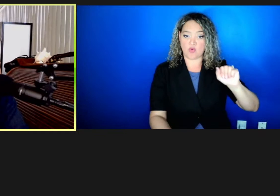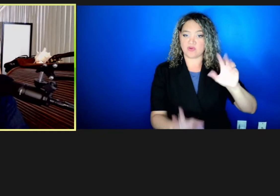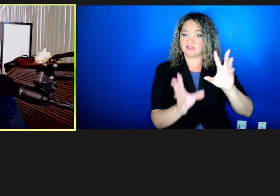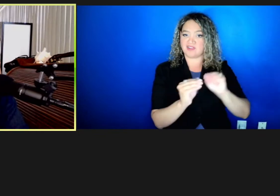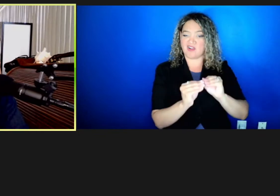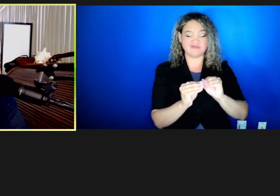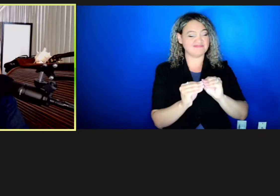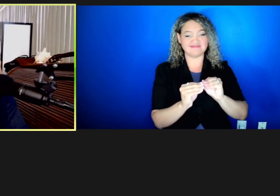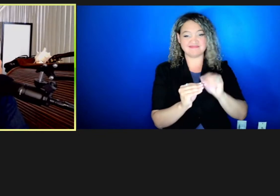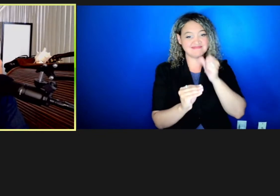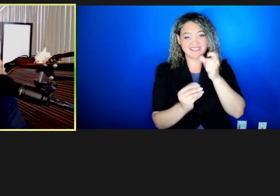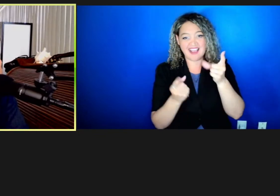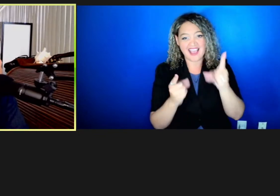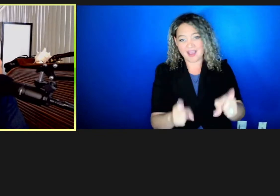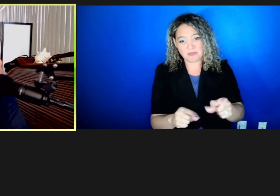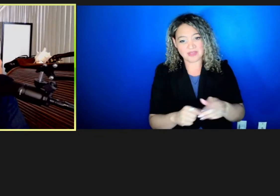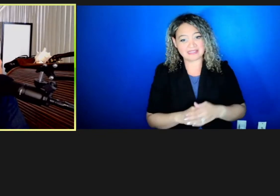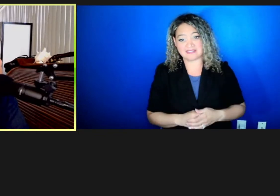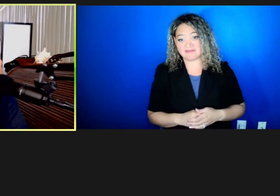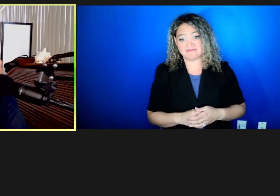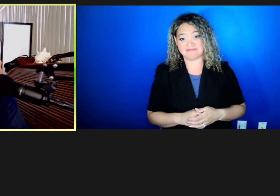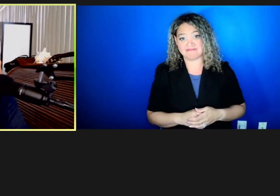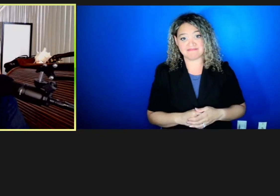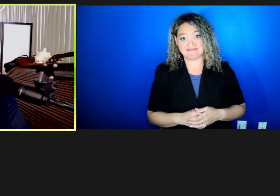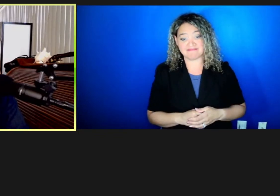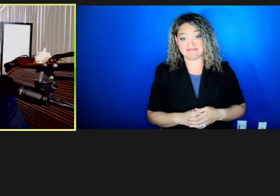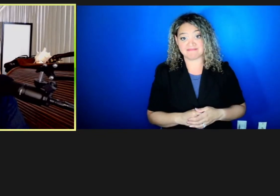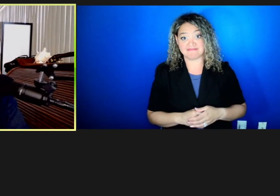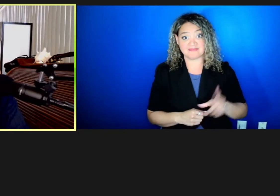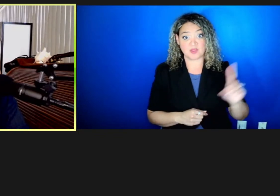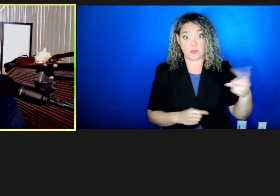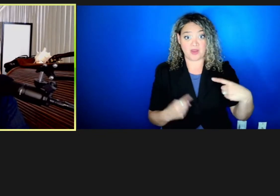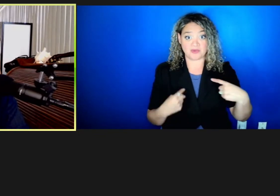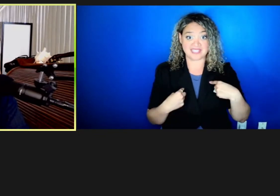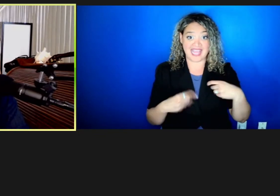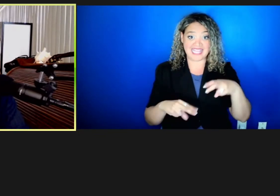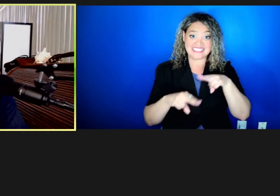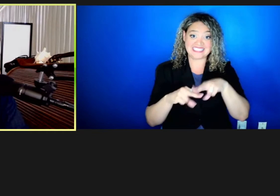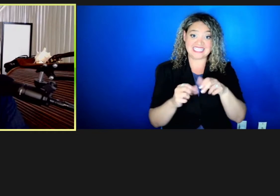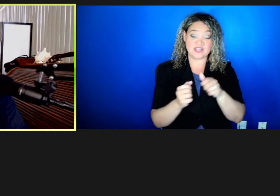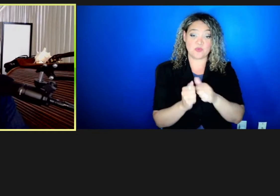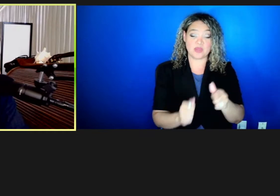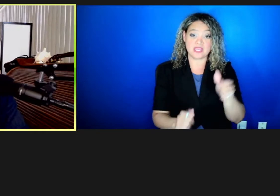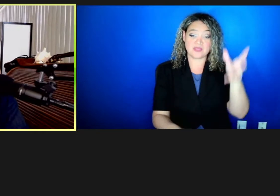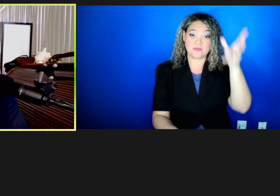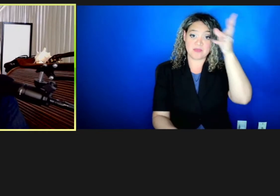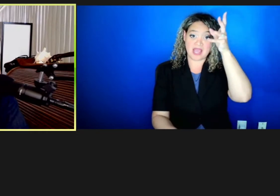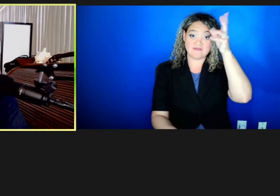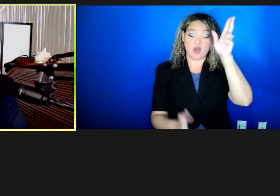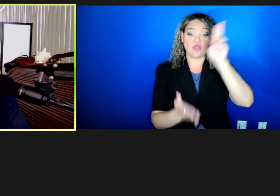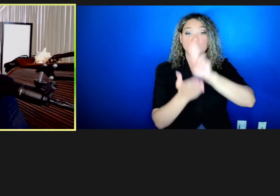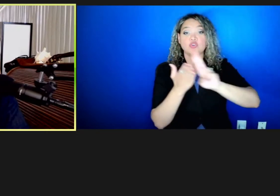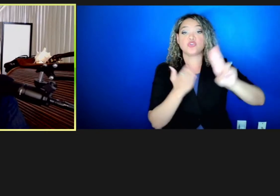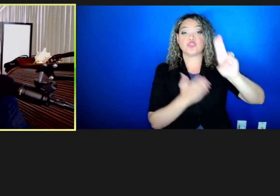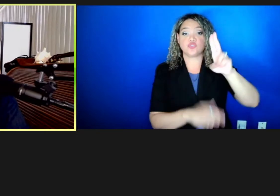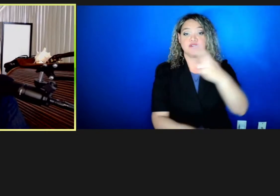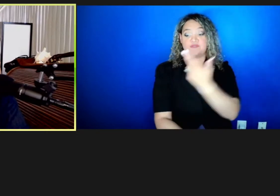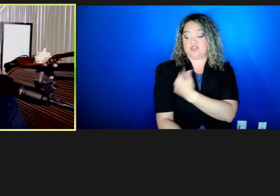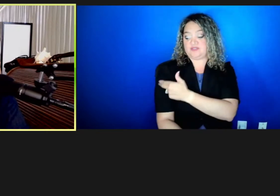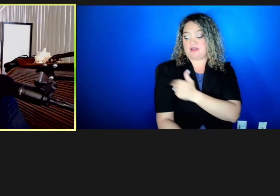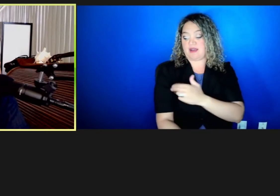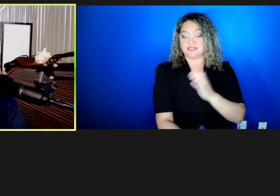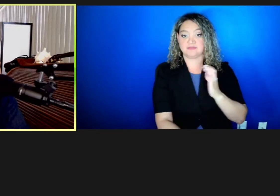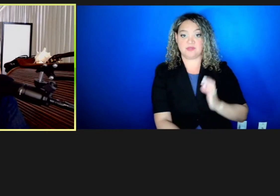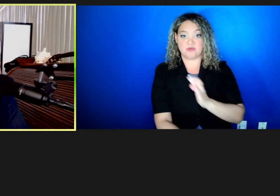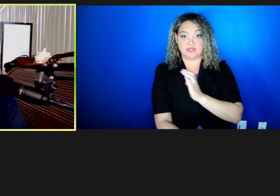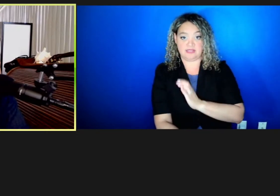be. Instead, I sat at my father's bedside within University Hospital in Cleveland as